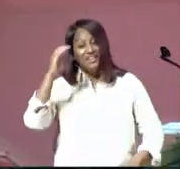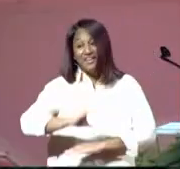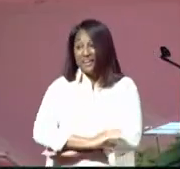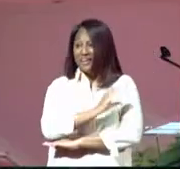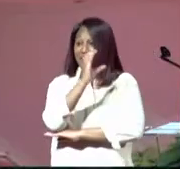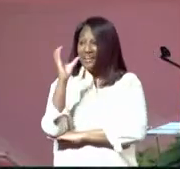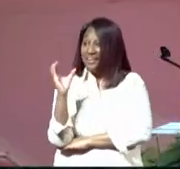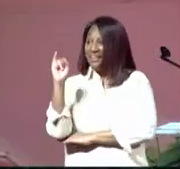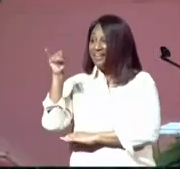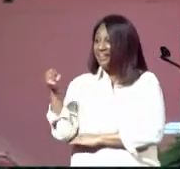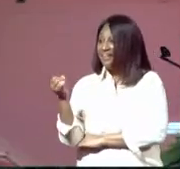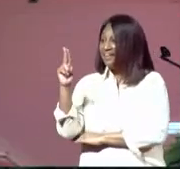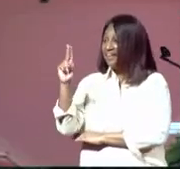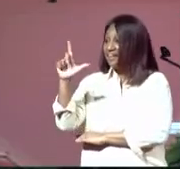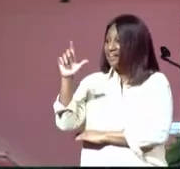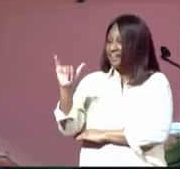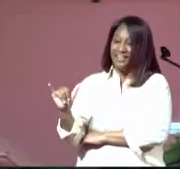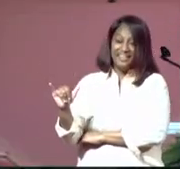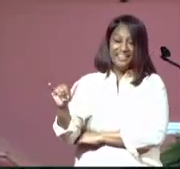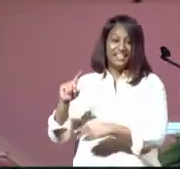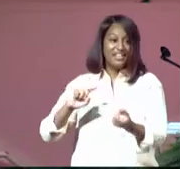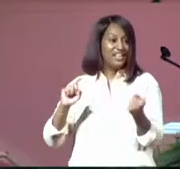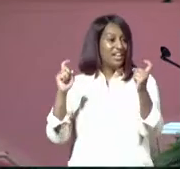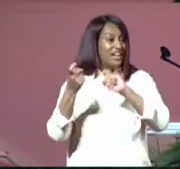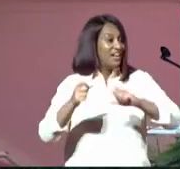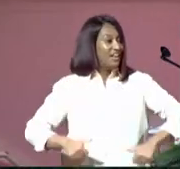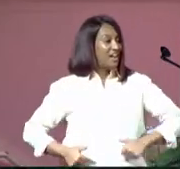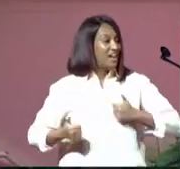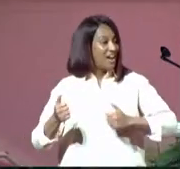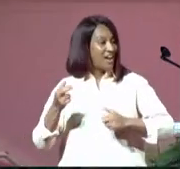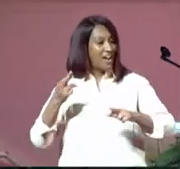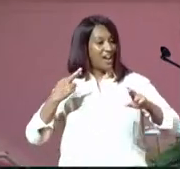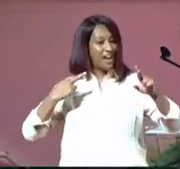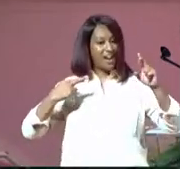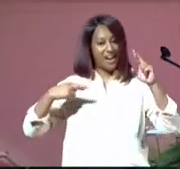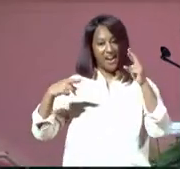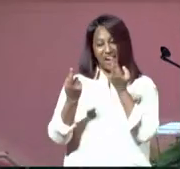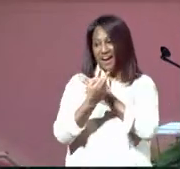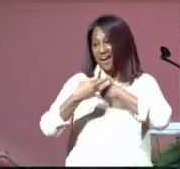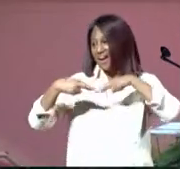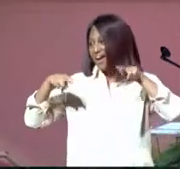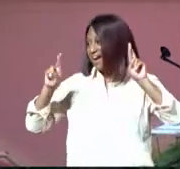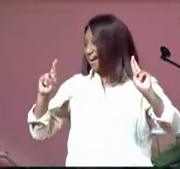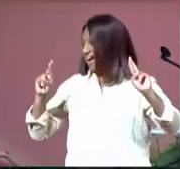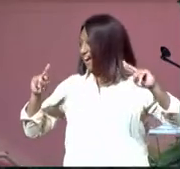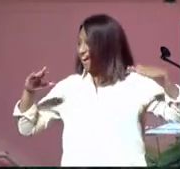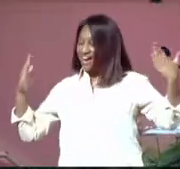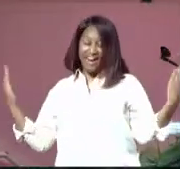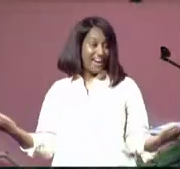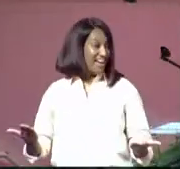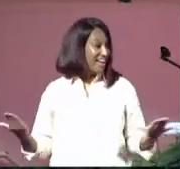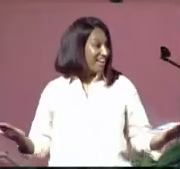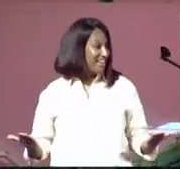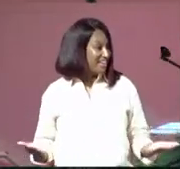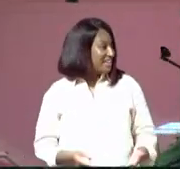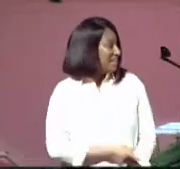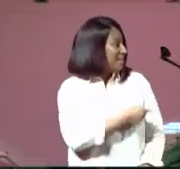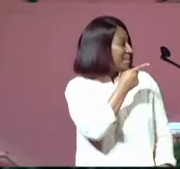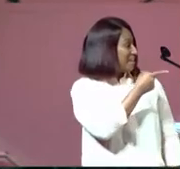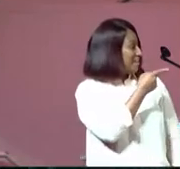in July. Transforming Life Revival is here. And of course, Bishop Rudy